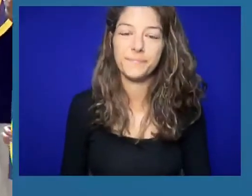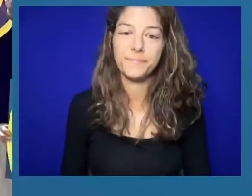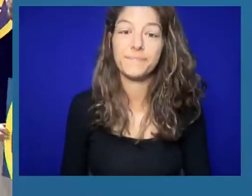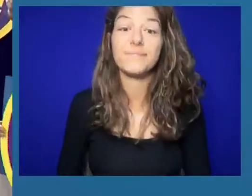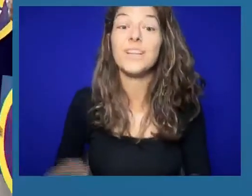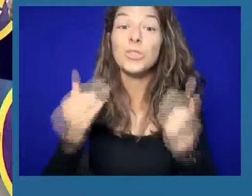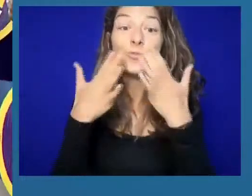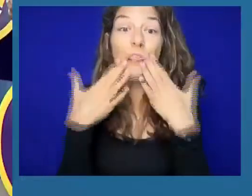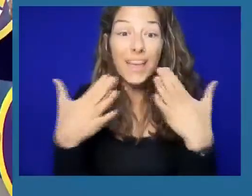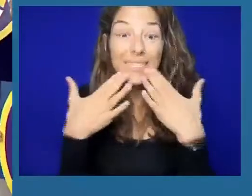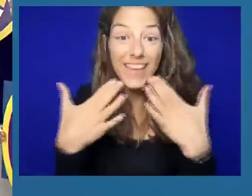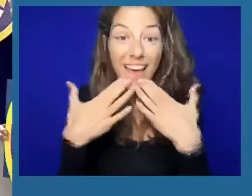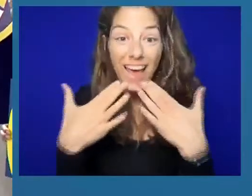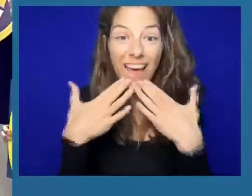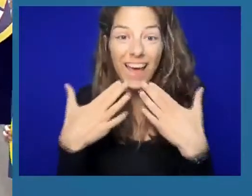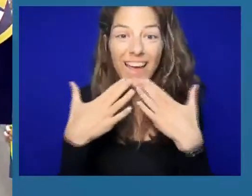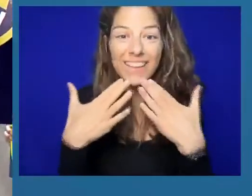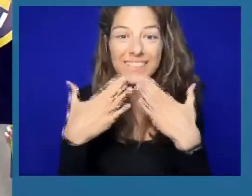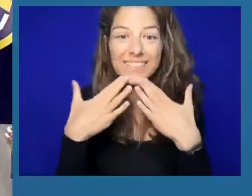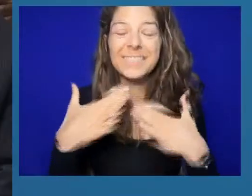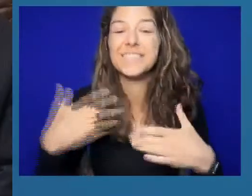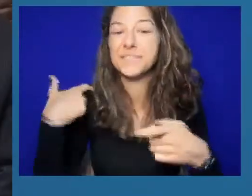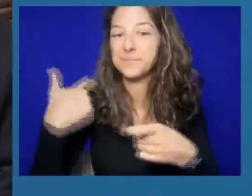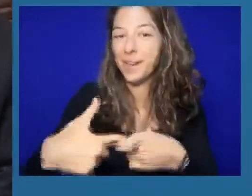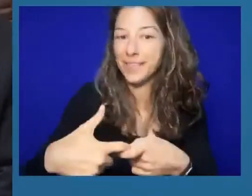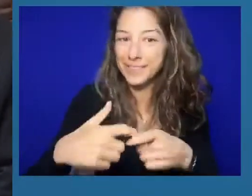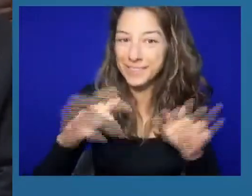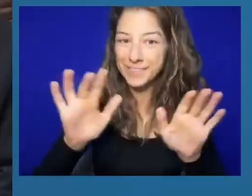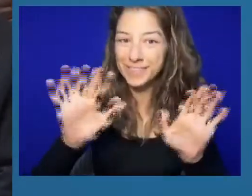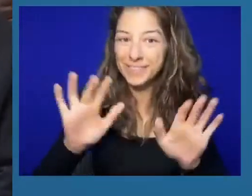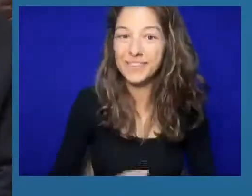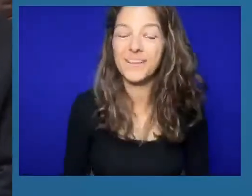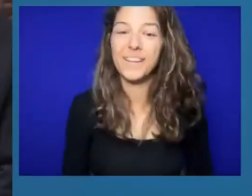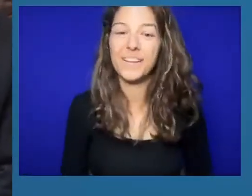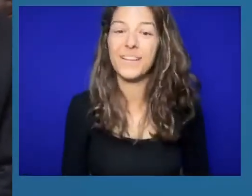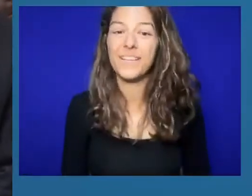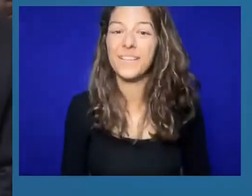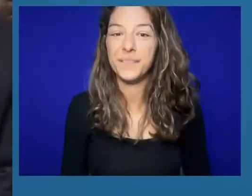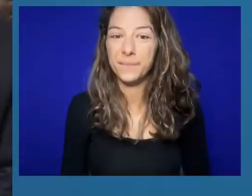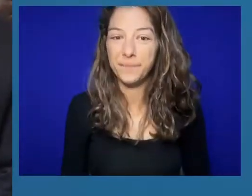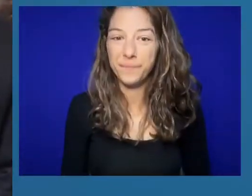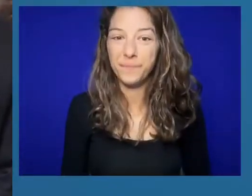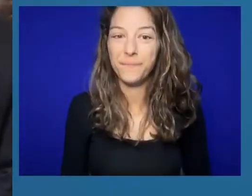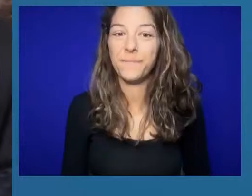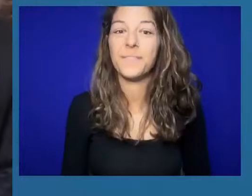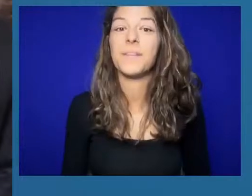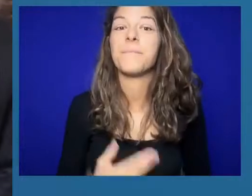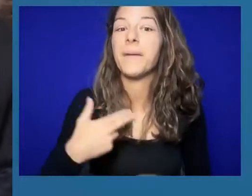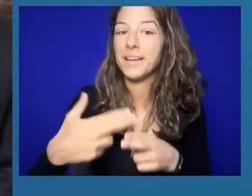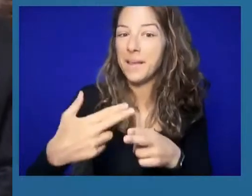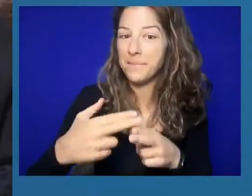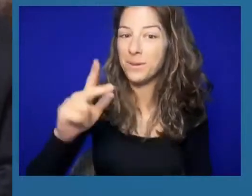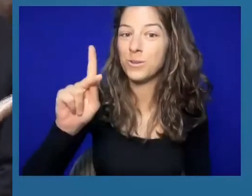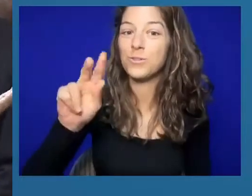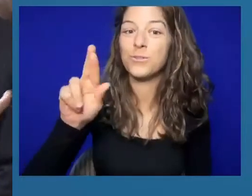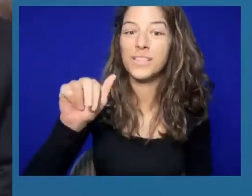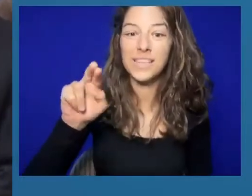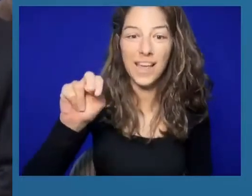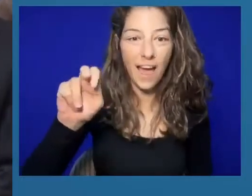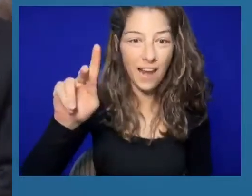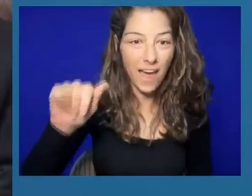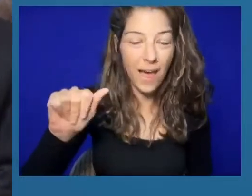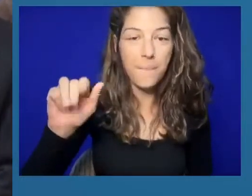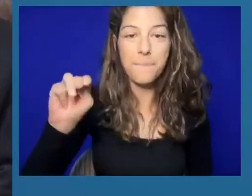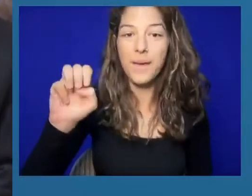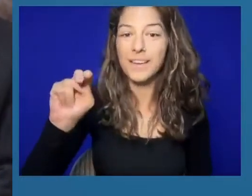Gracias una vez más, estamos aquí para un propósito. Mi nombre es Cristiana Méndez, estoy aquí por